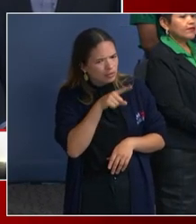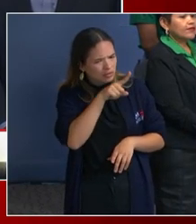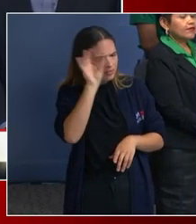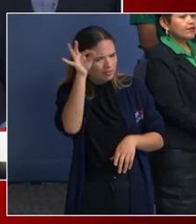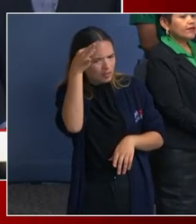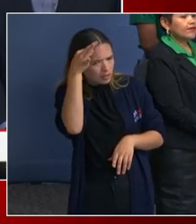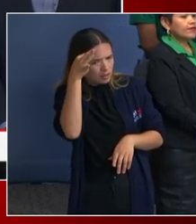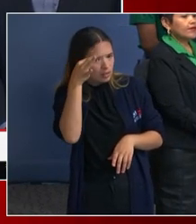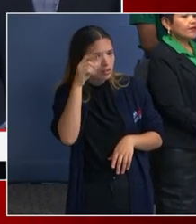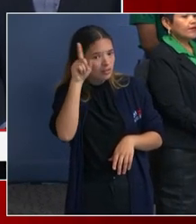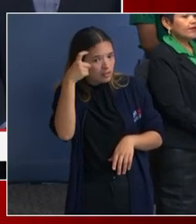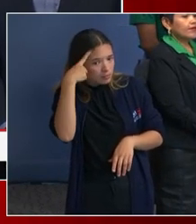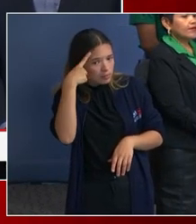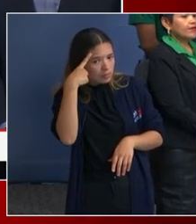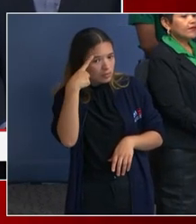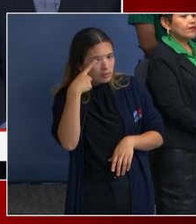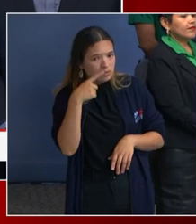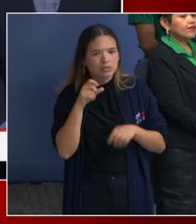ongoing.